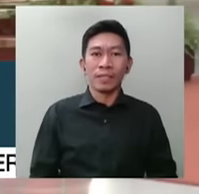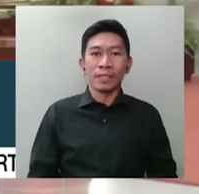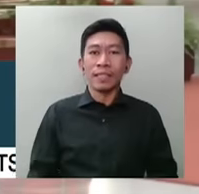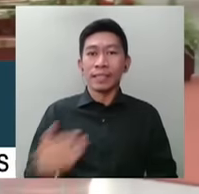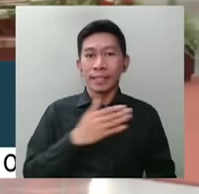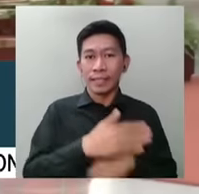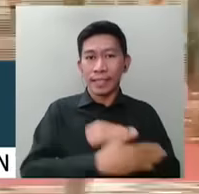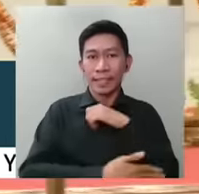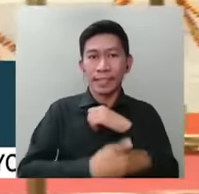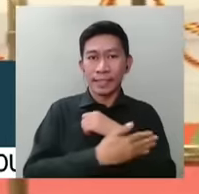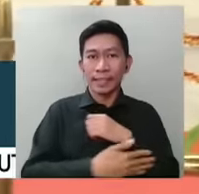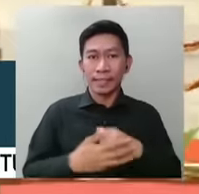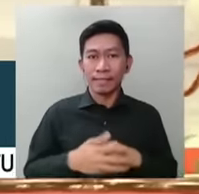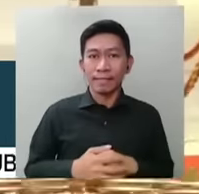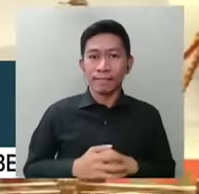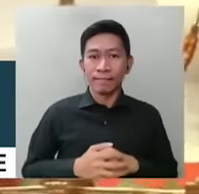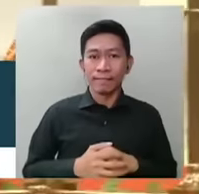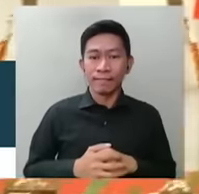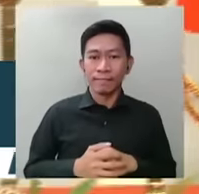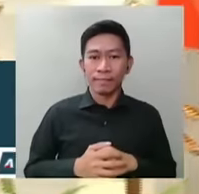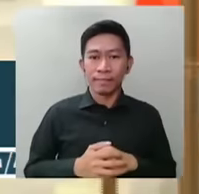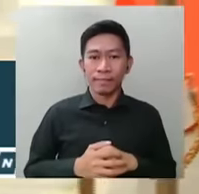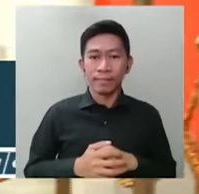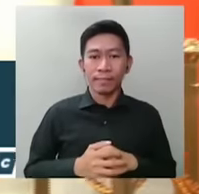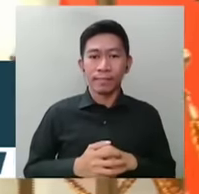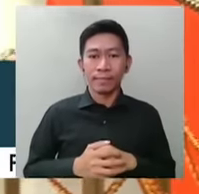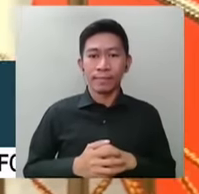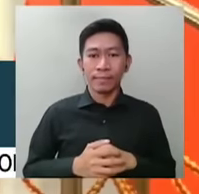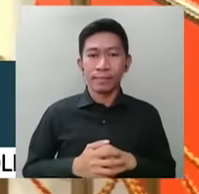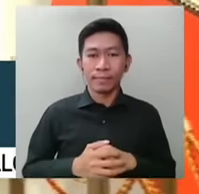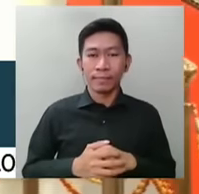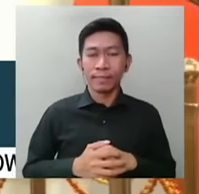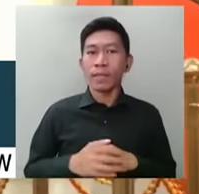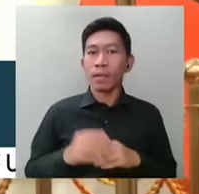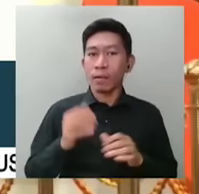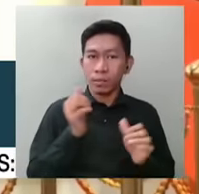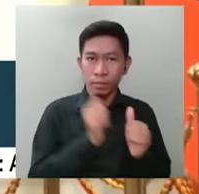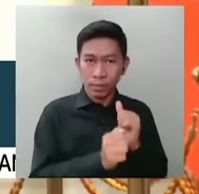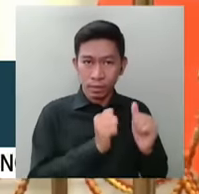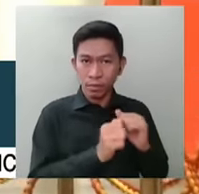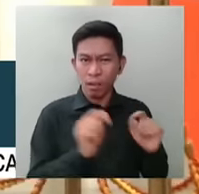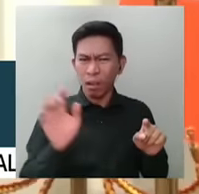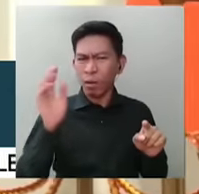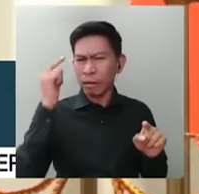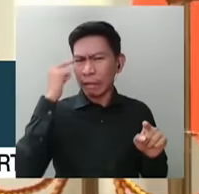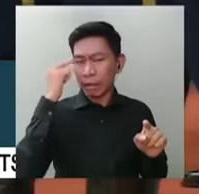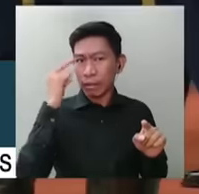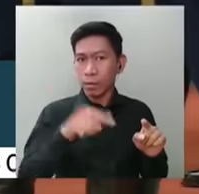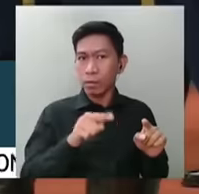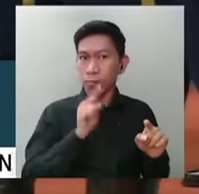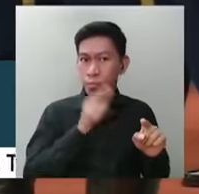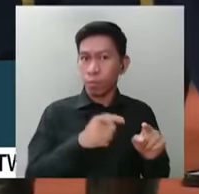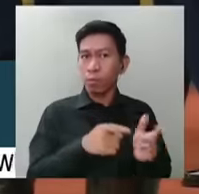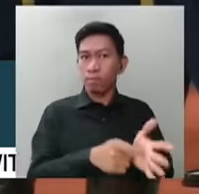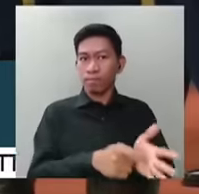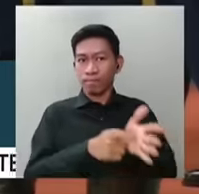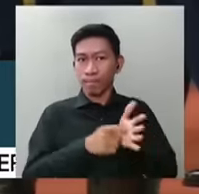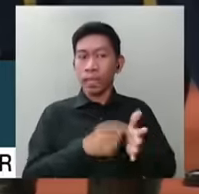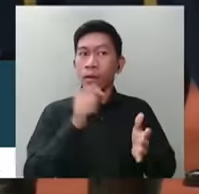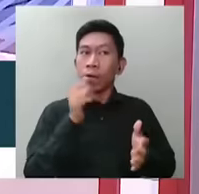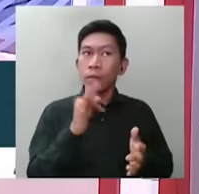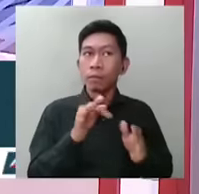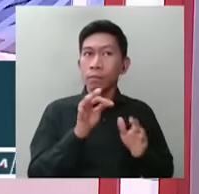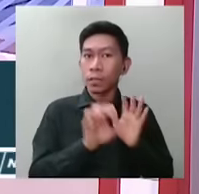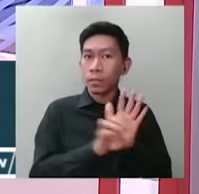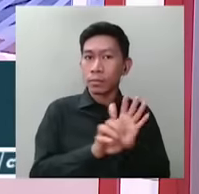China. Aside from that, do you think that it's also imperative, or will it actually be useful if the Philippines also